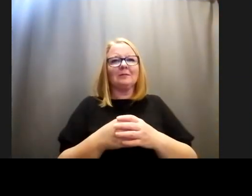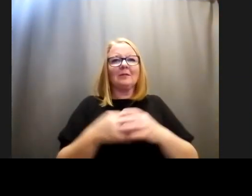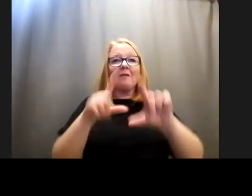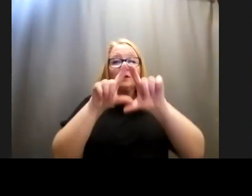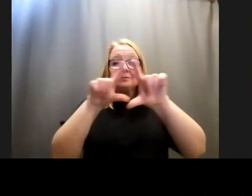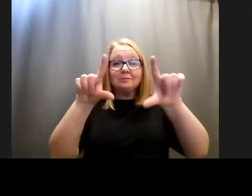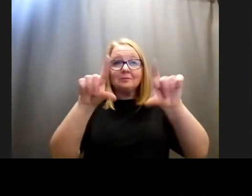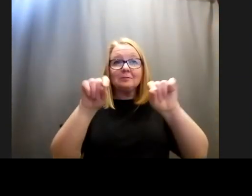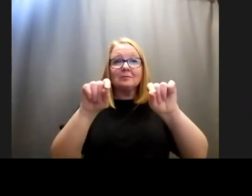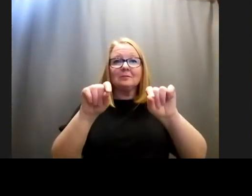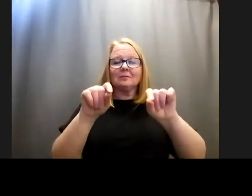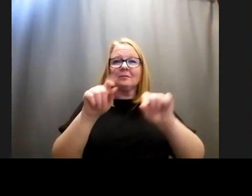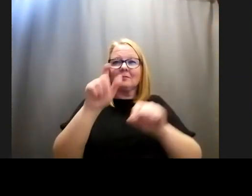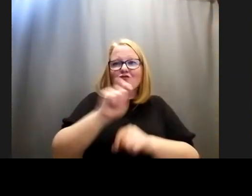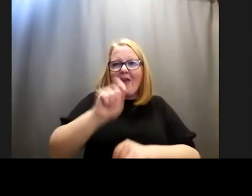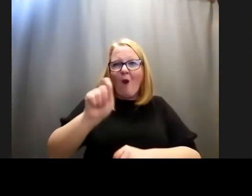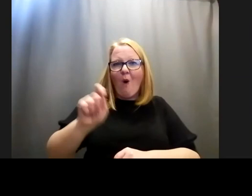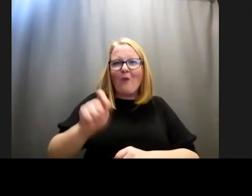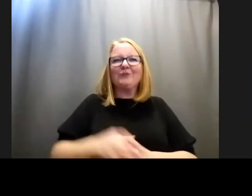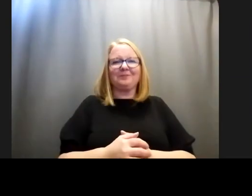Quant pearly crayons